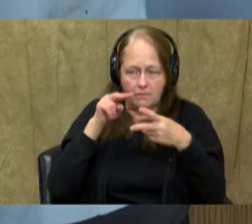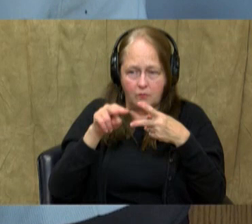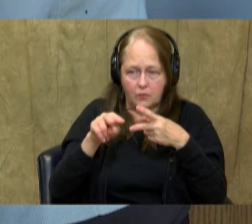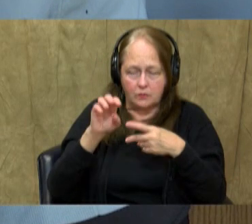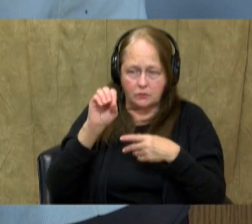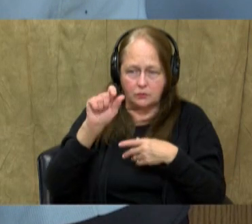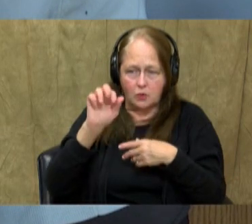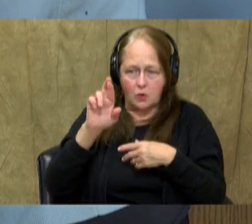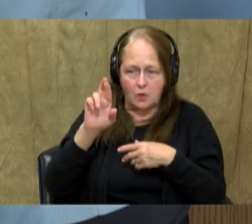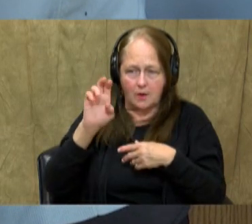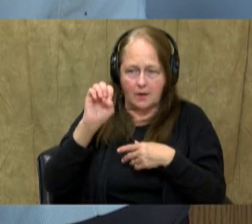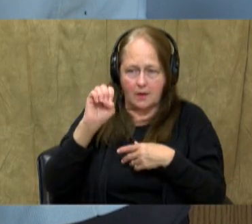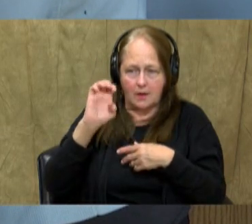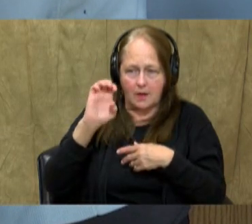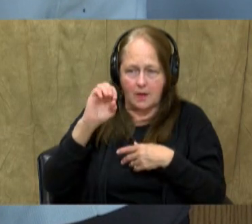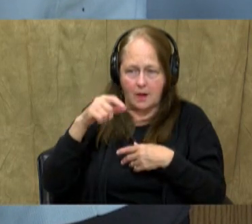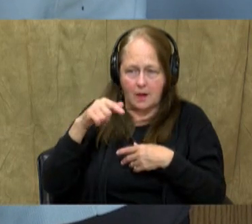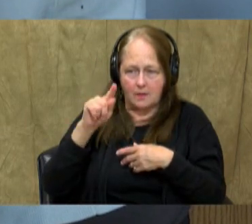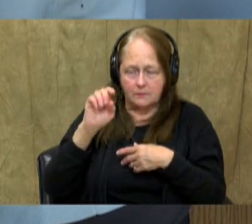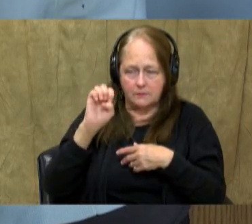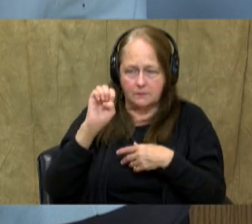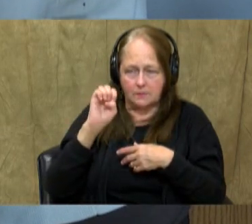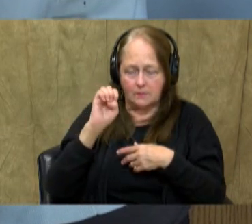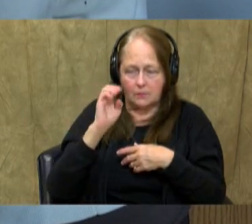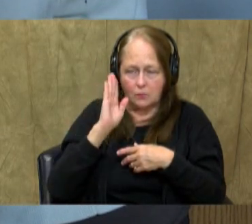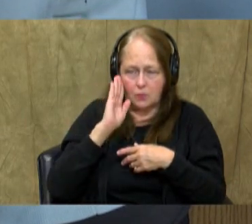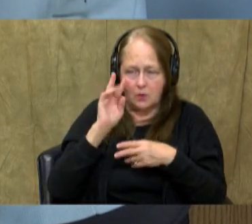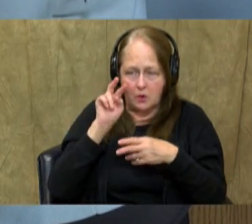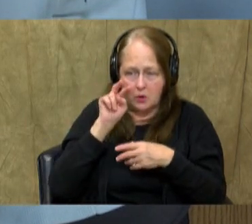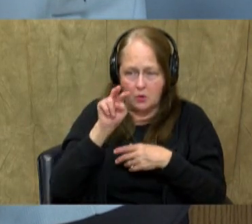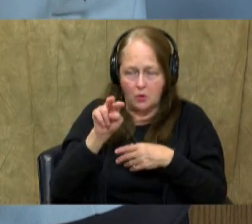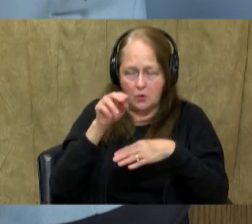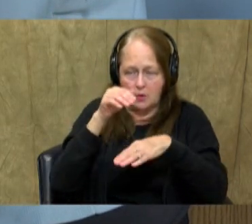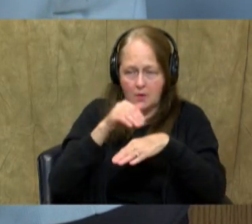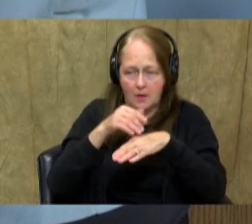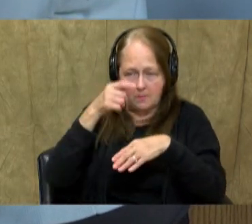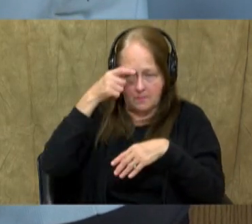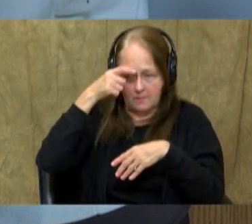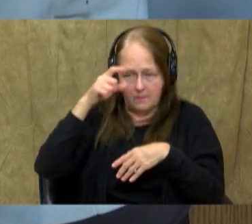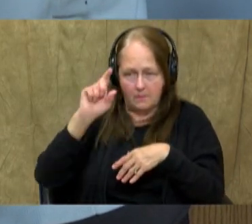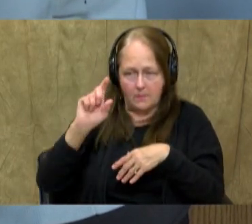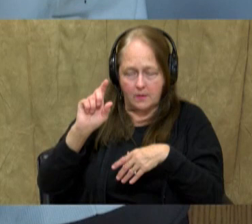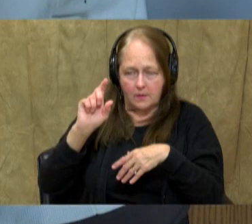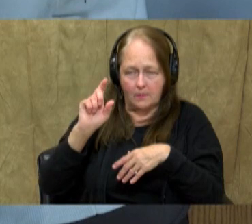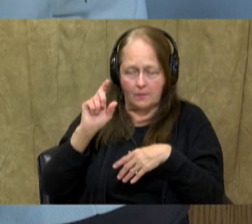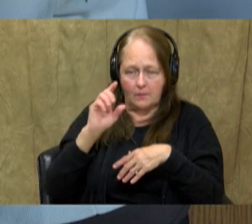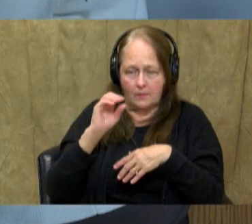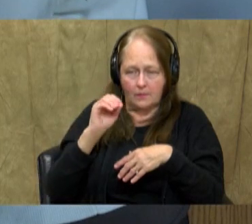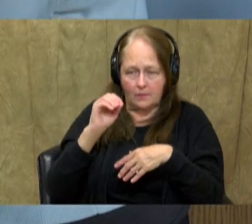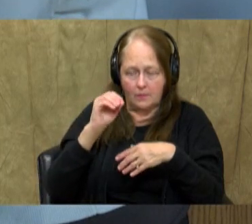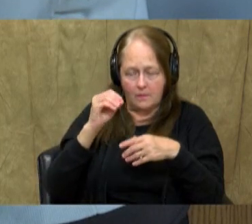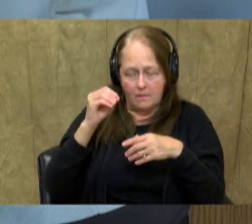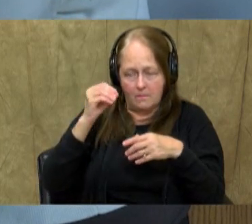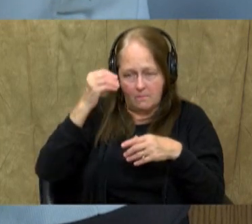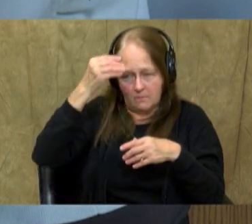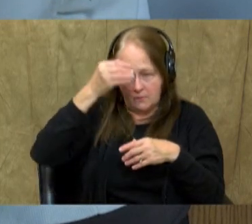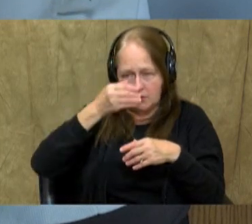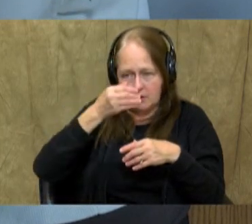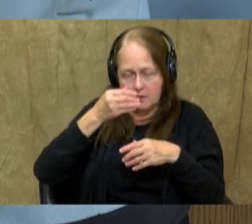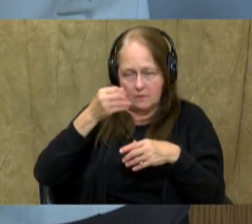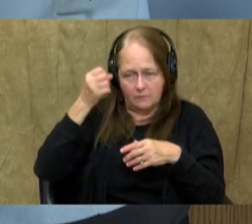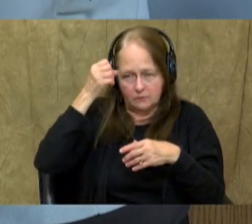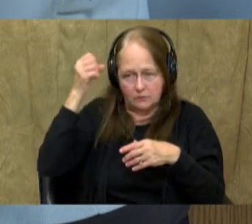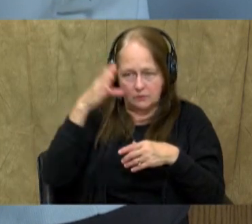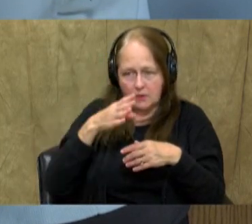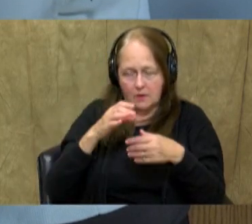solar eclipse, you are looking at the moon directly in front of the sun so that you